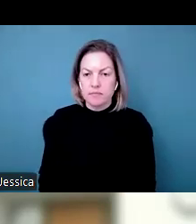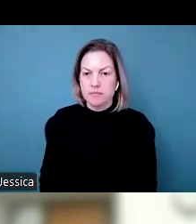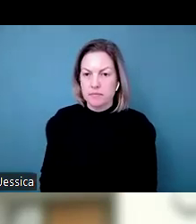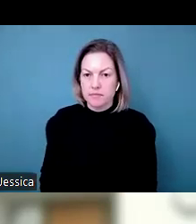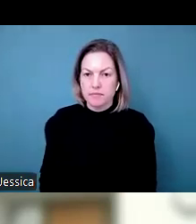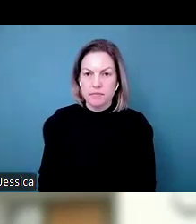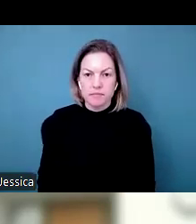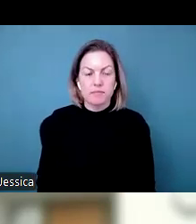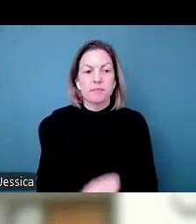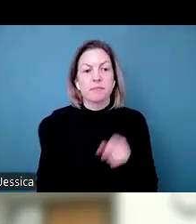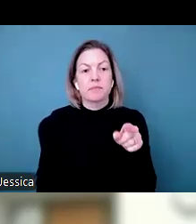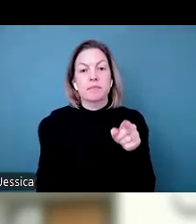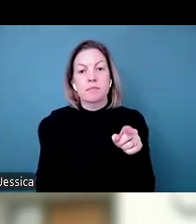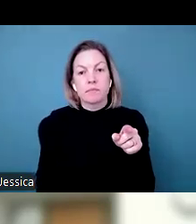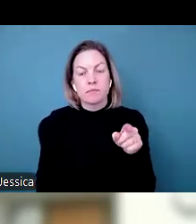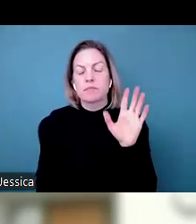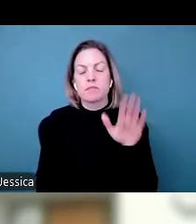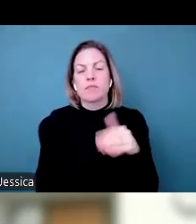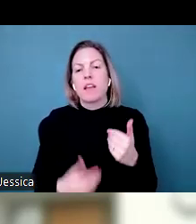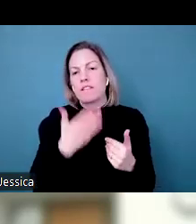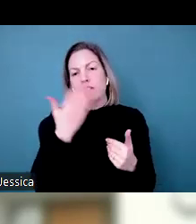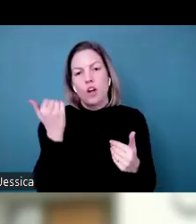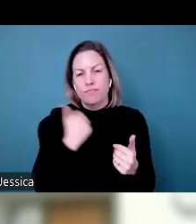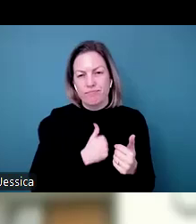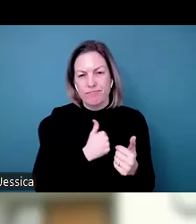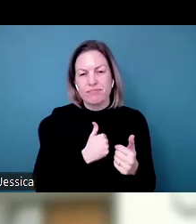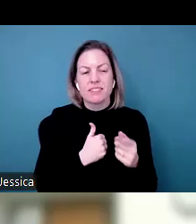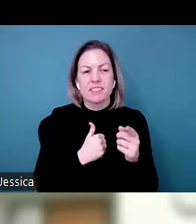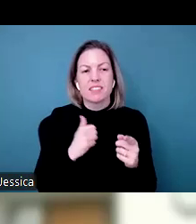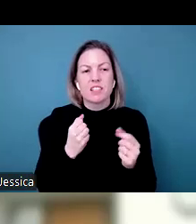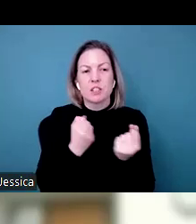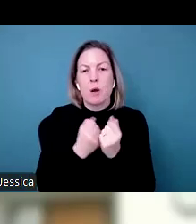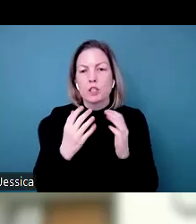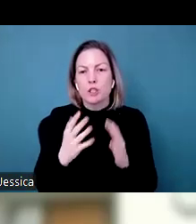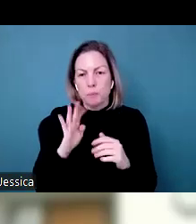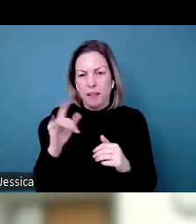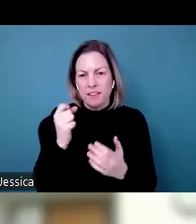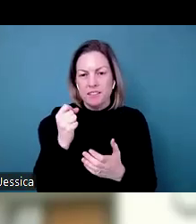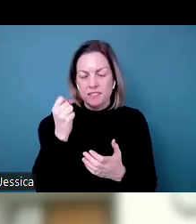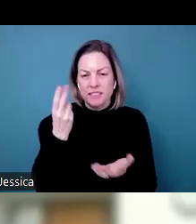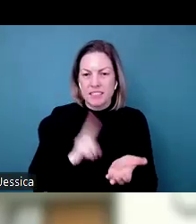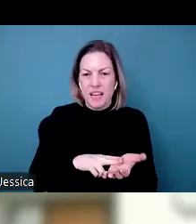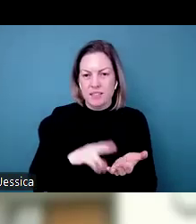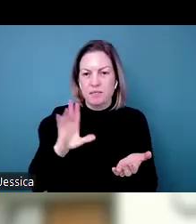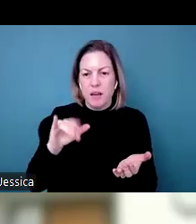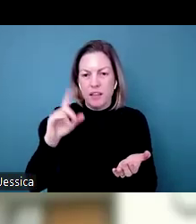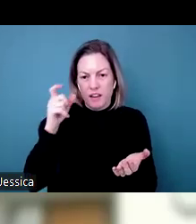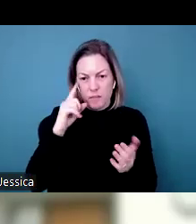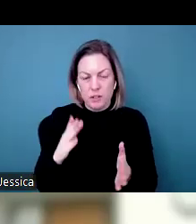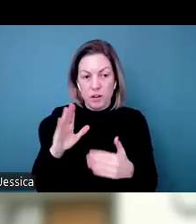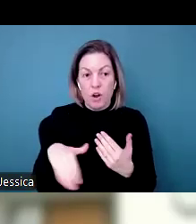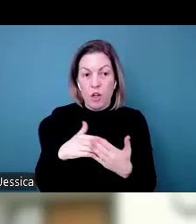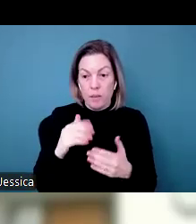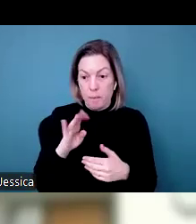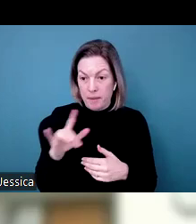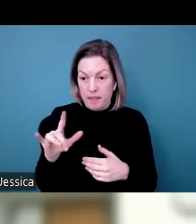So this, oh, I forgot to say, I'm sorry. Our sponsor bill was signed by the governor. All of the bills that are in my slides